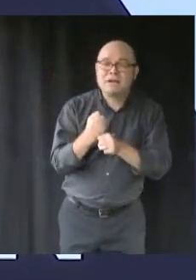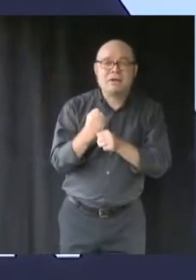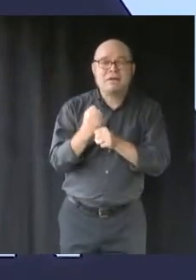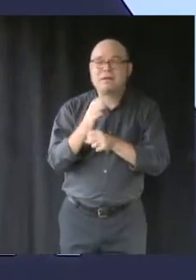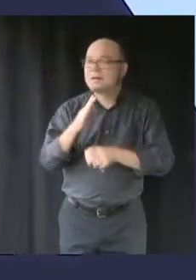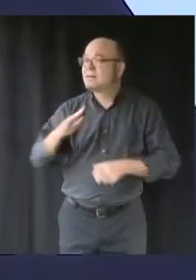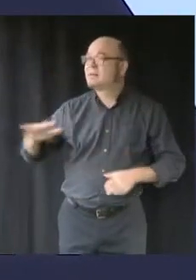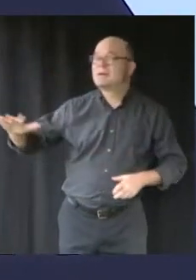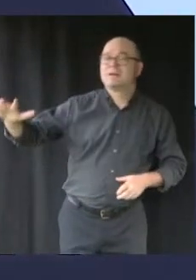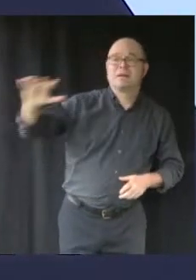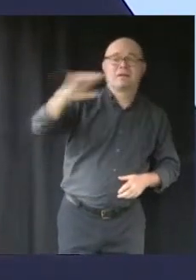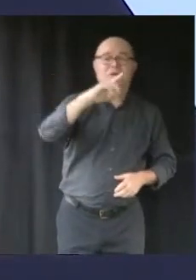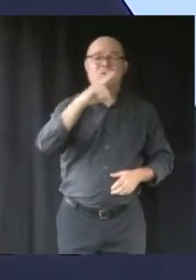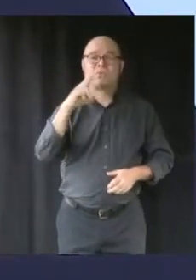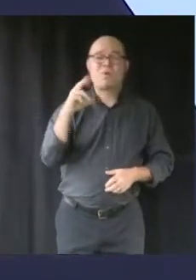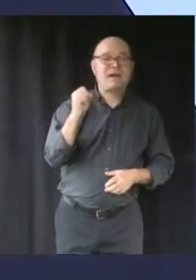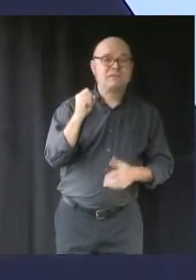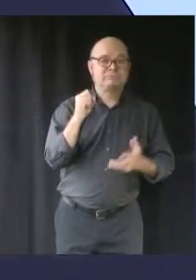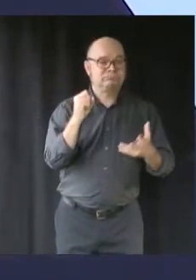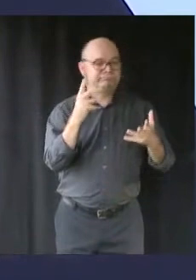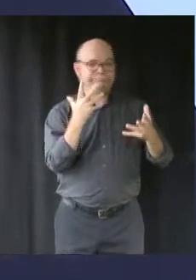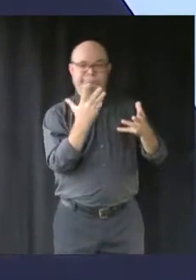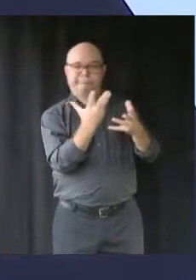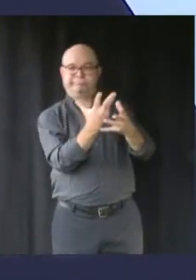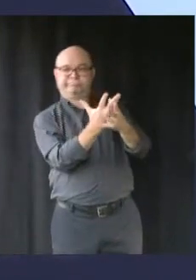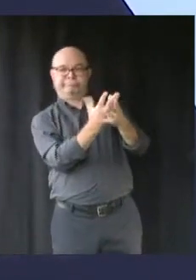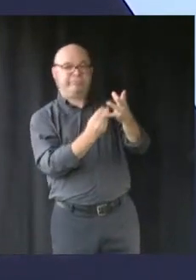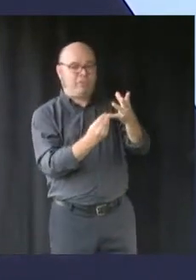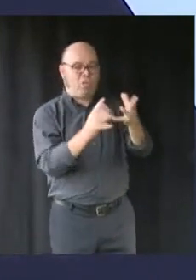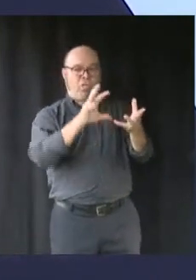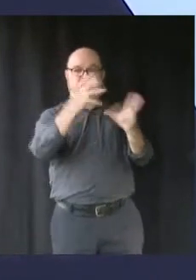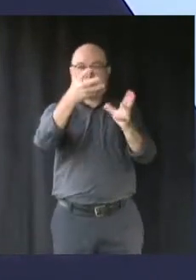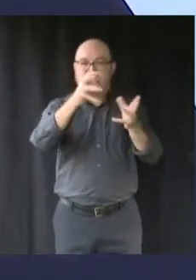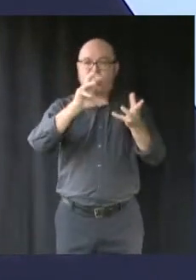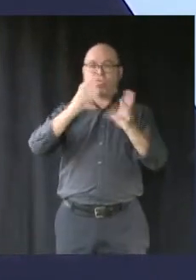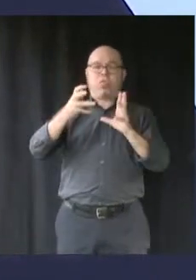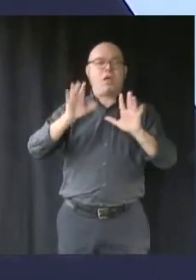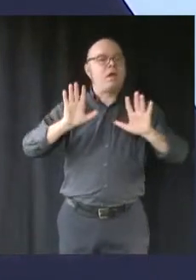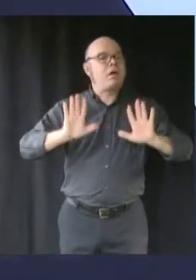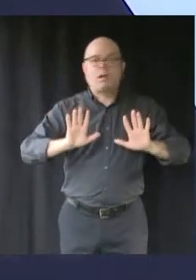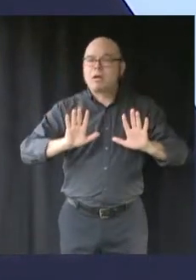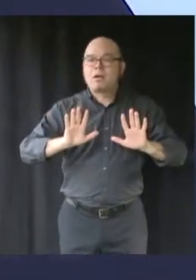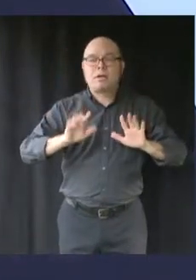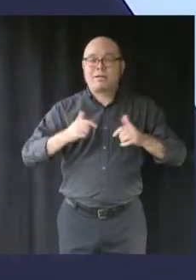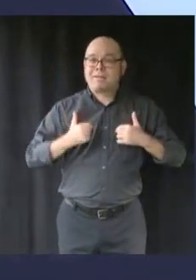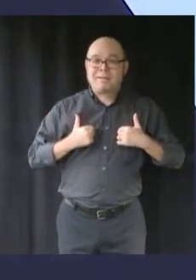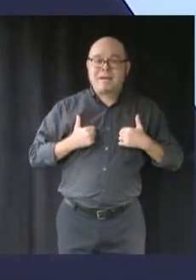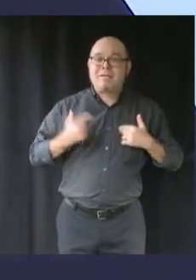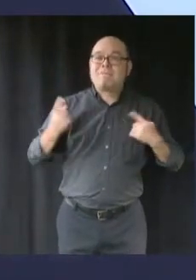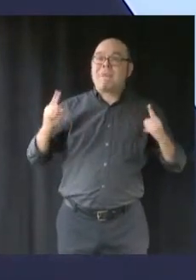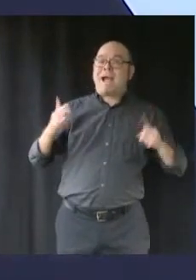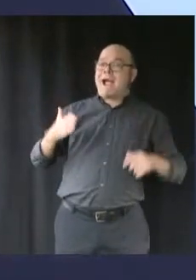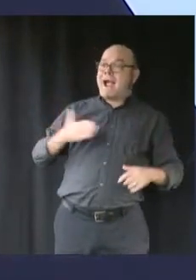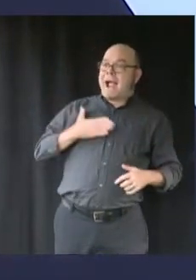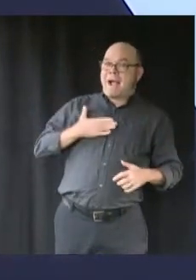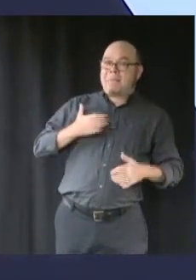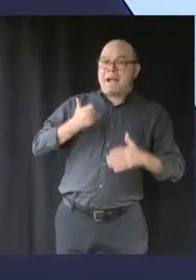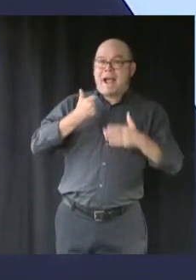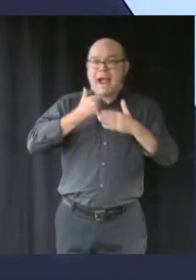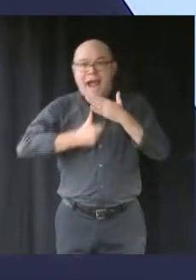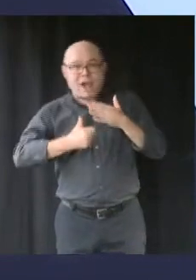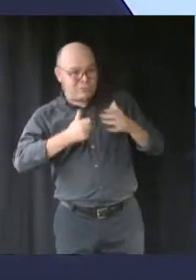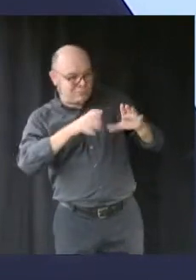great to be working with you and with your administration, helping to send that clear message that America